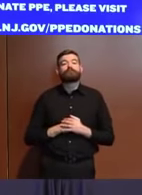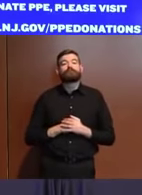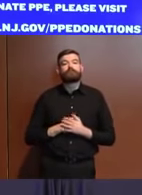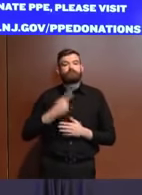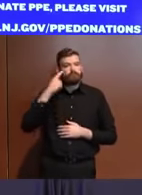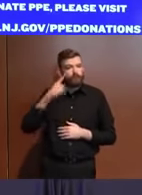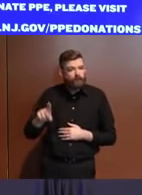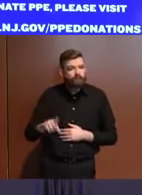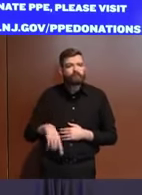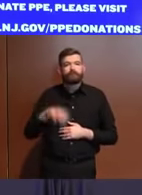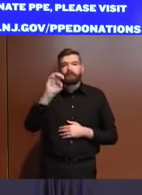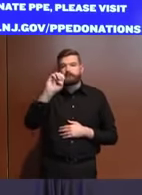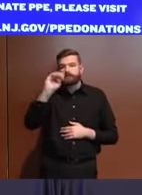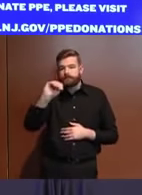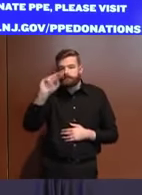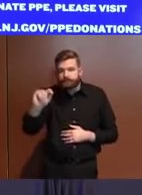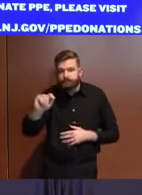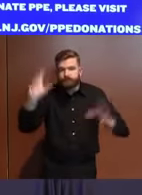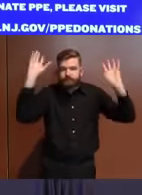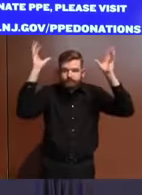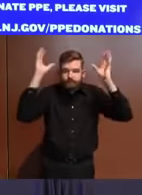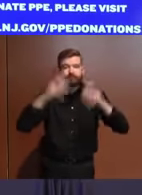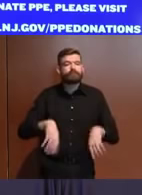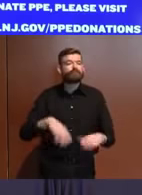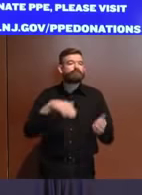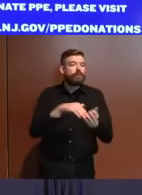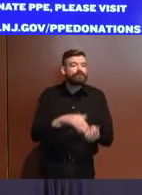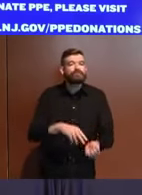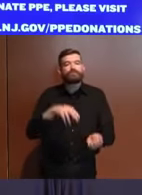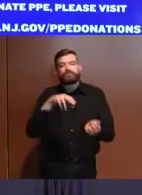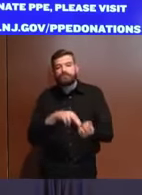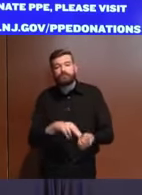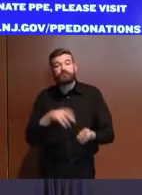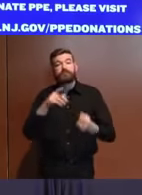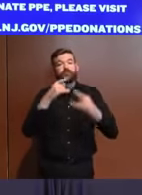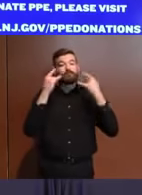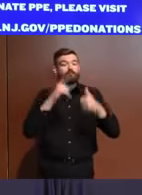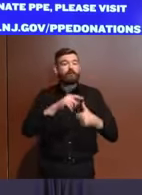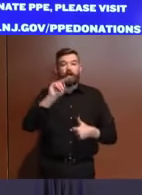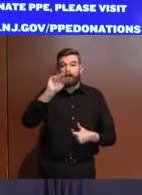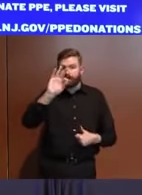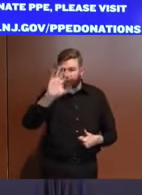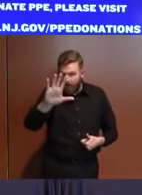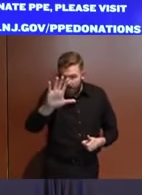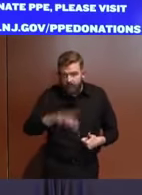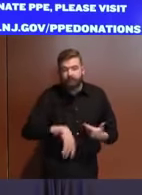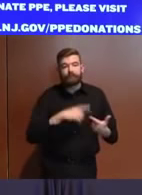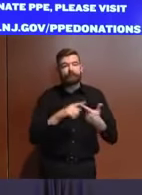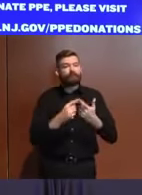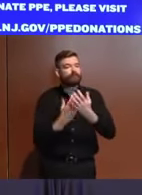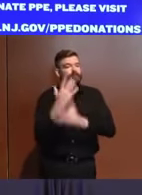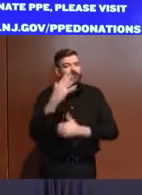would desperately need. This includes N95 masks and gloves and everything in between. If you have PPE